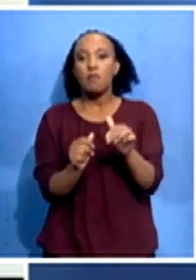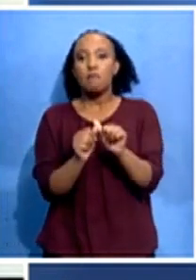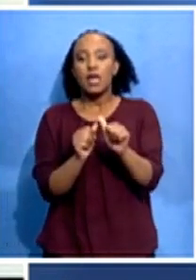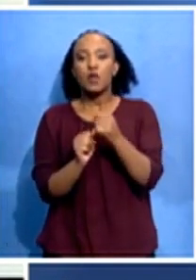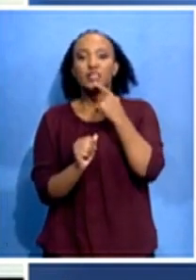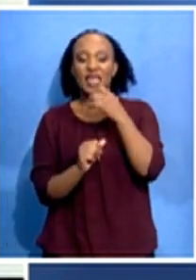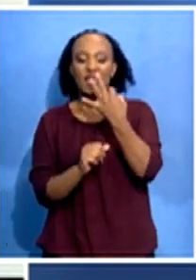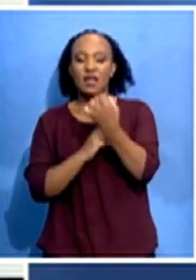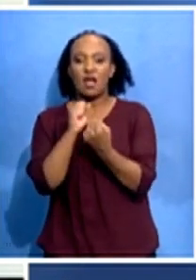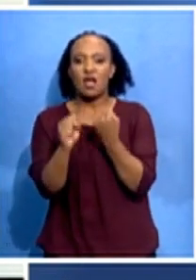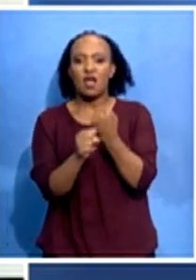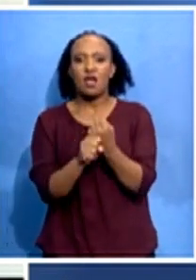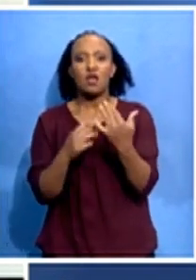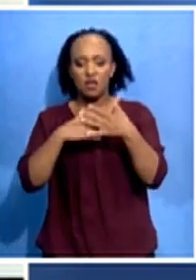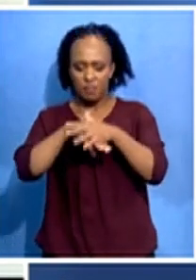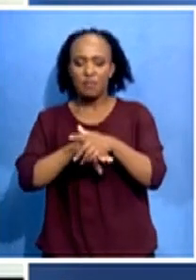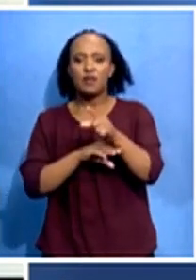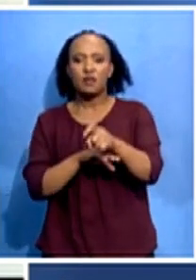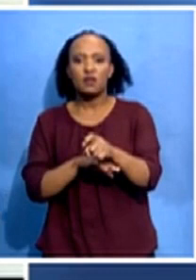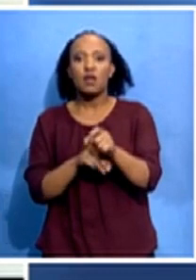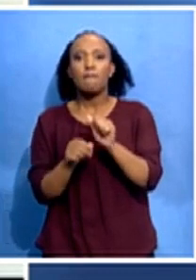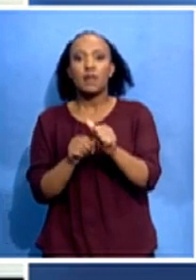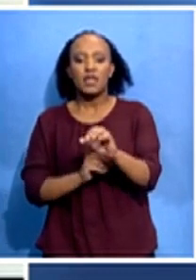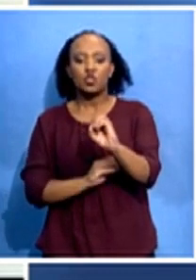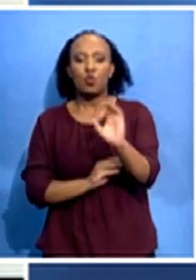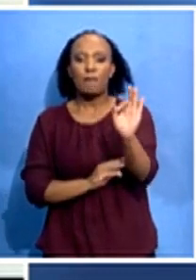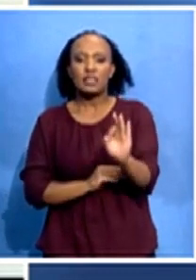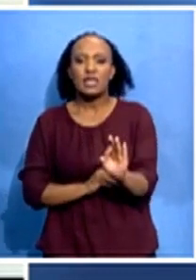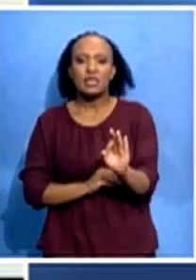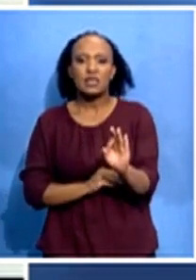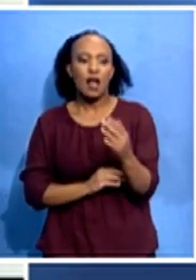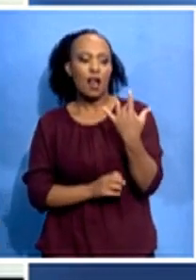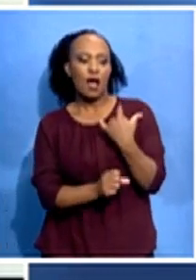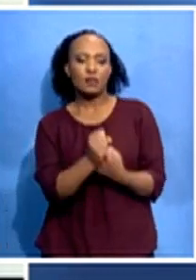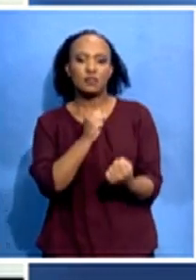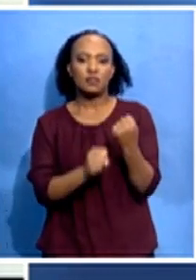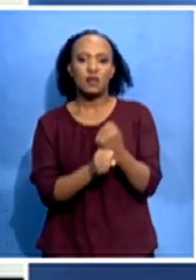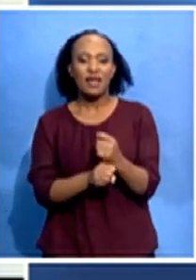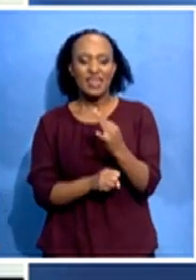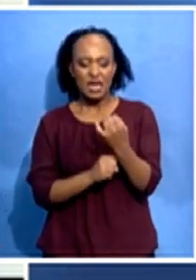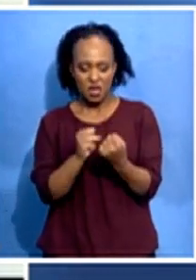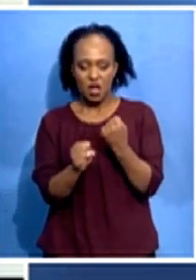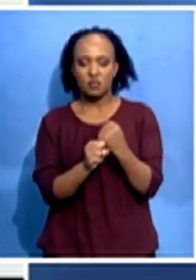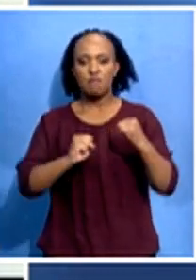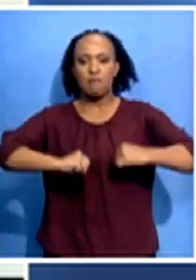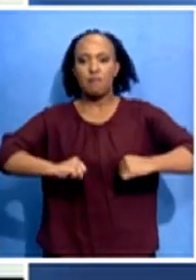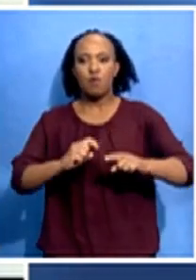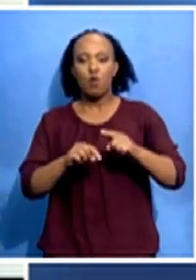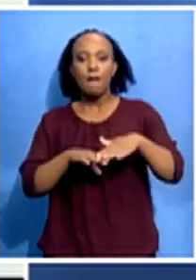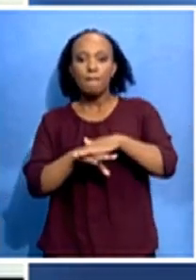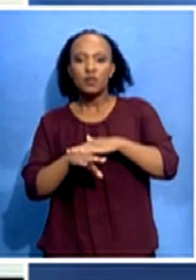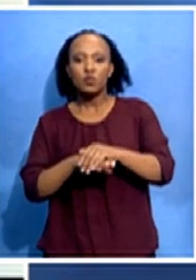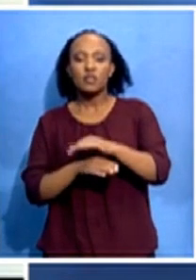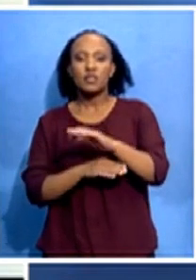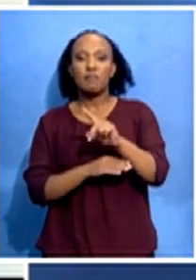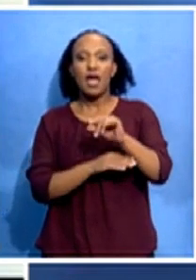take a 0% last year and negotiate another 3-year agreement on the base of some CPI increase, with a restructuring